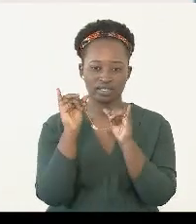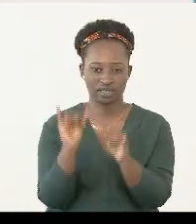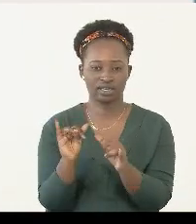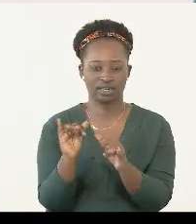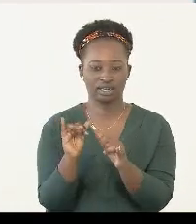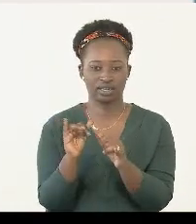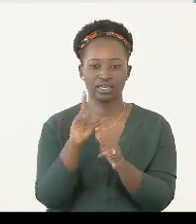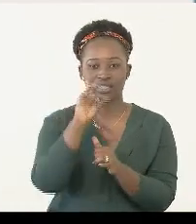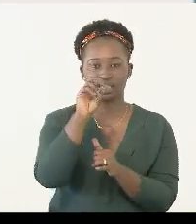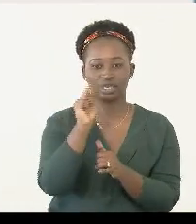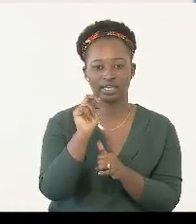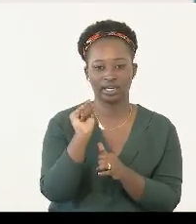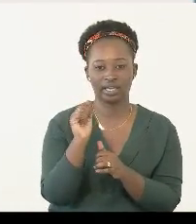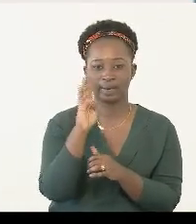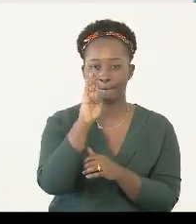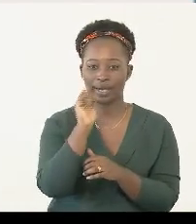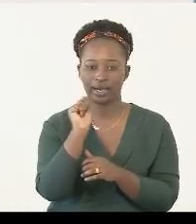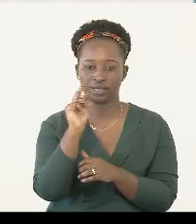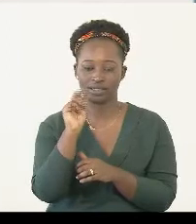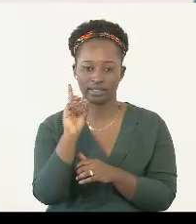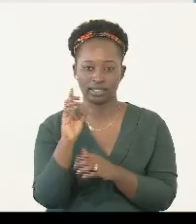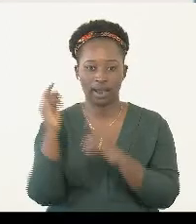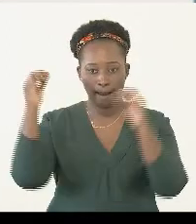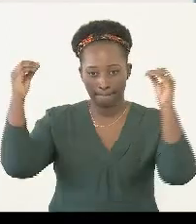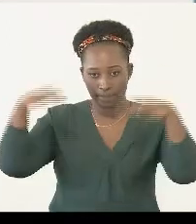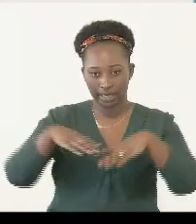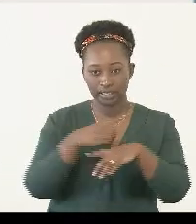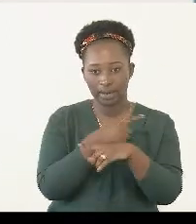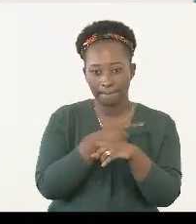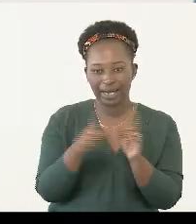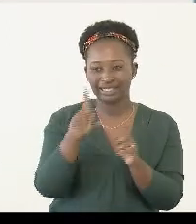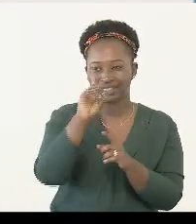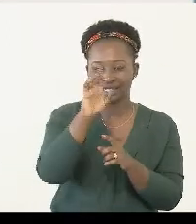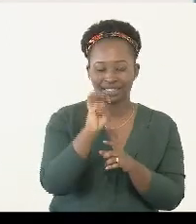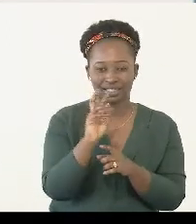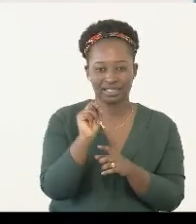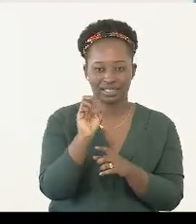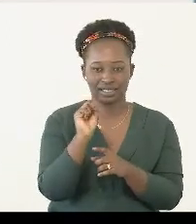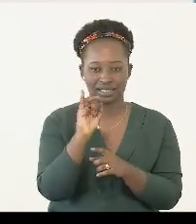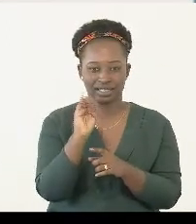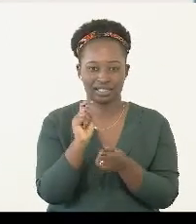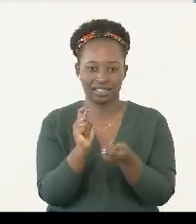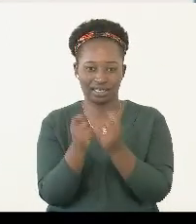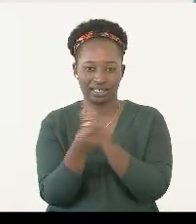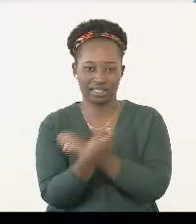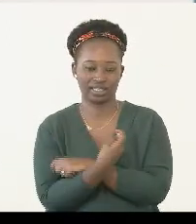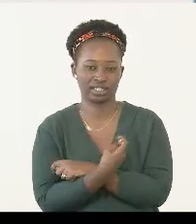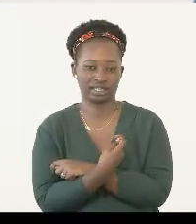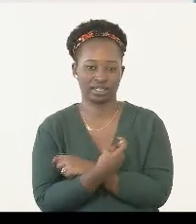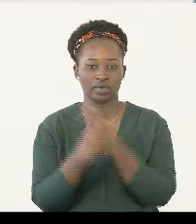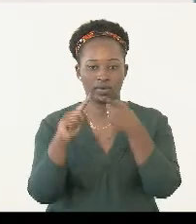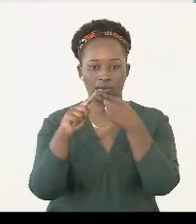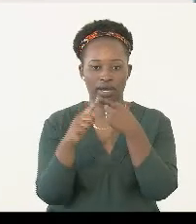only one DNA band appears, but the density has changed.